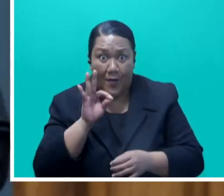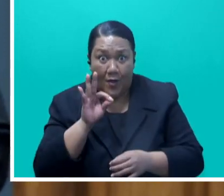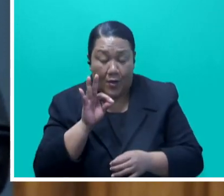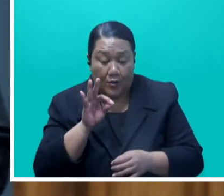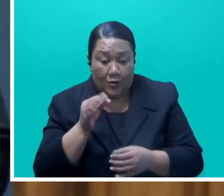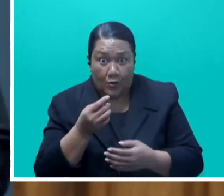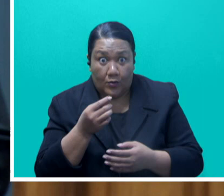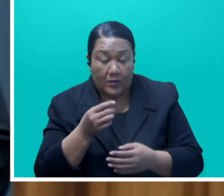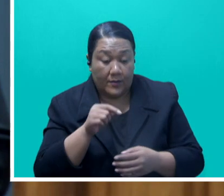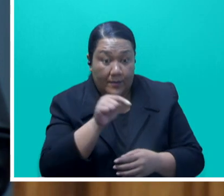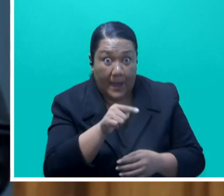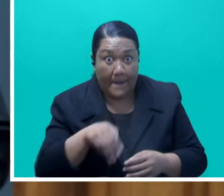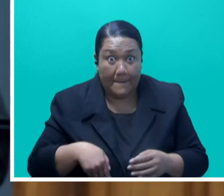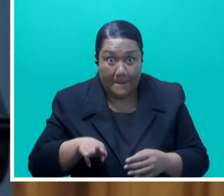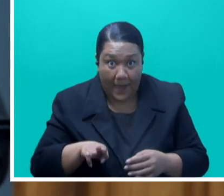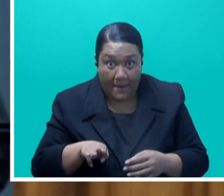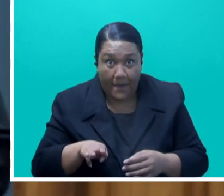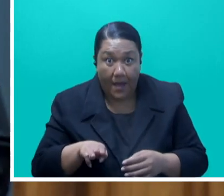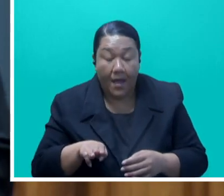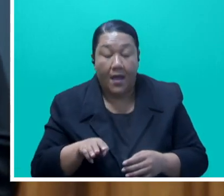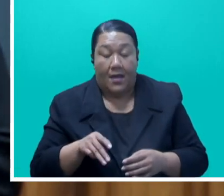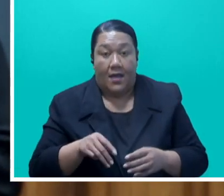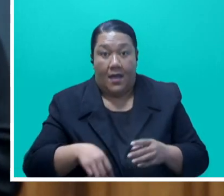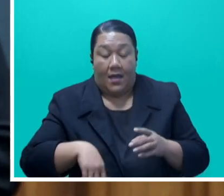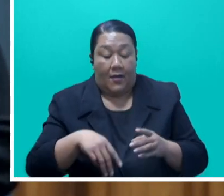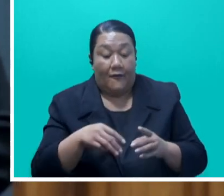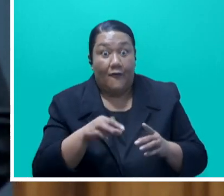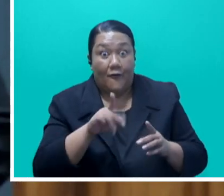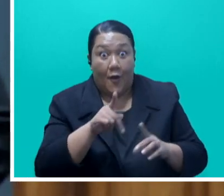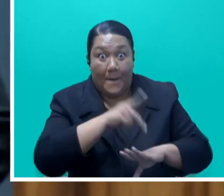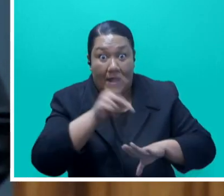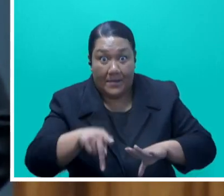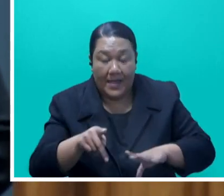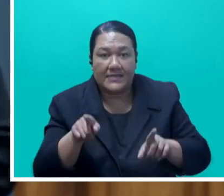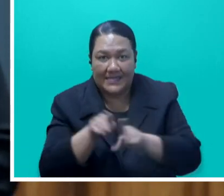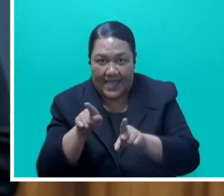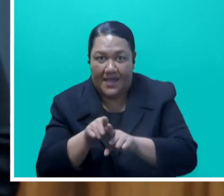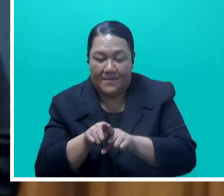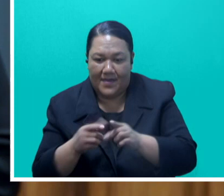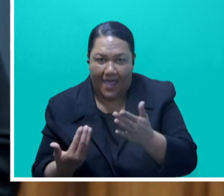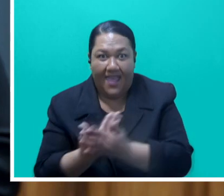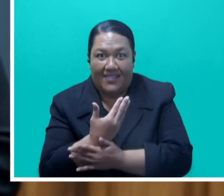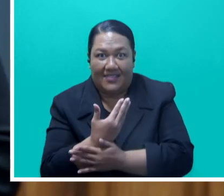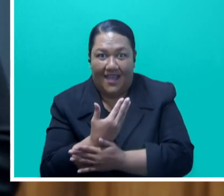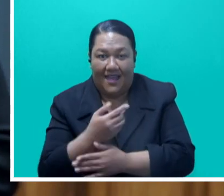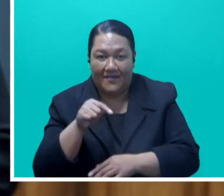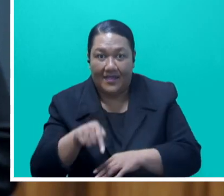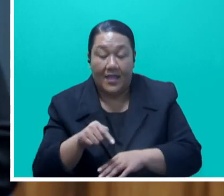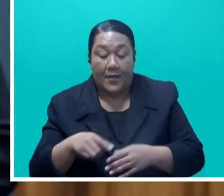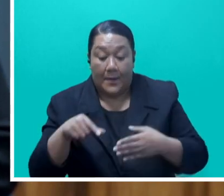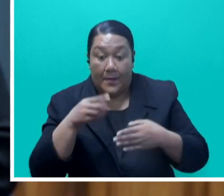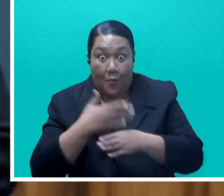because it was also the first time I entered this esteemed House. As a researcher working at the Office of the Leader of